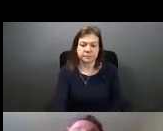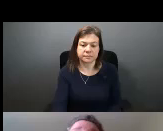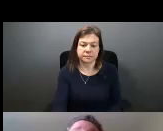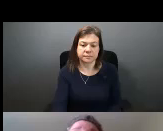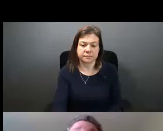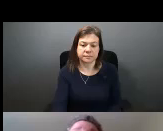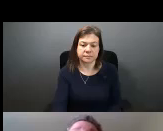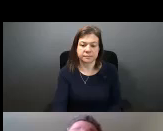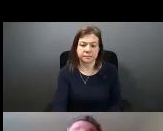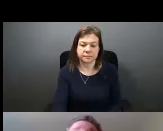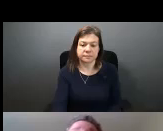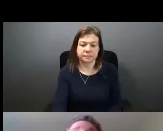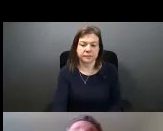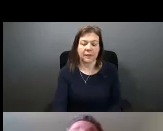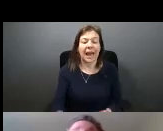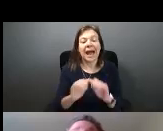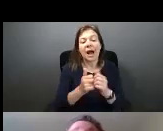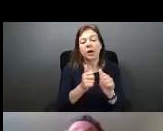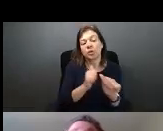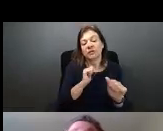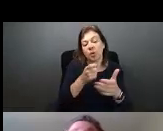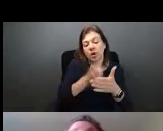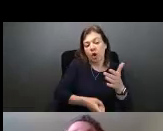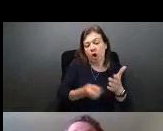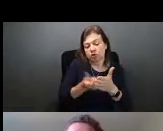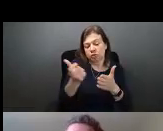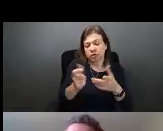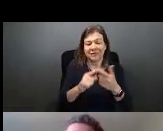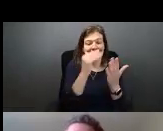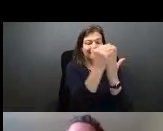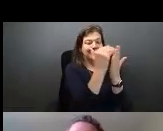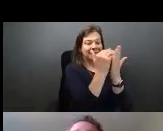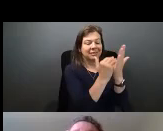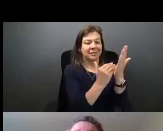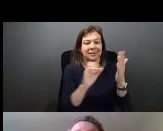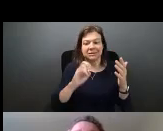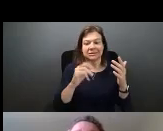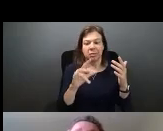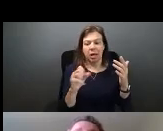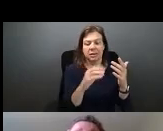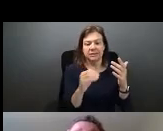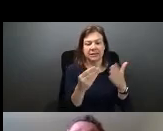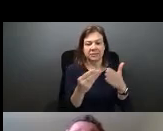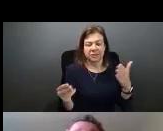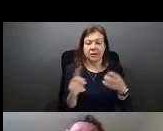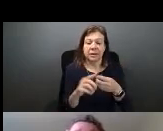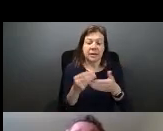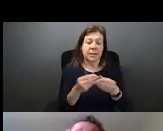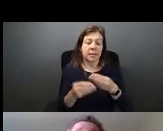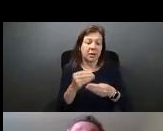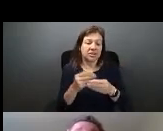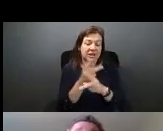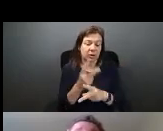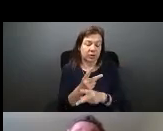How to avoid cost removal. List your supplies and materials. In the budget calculation